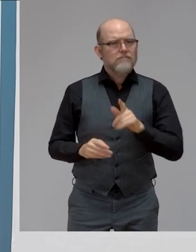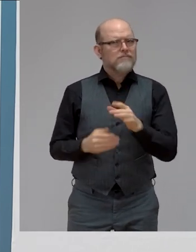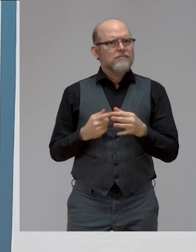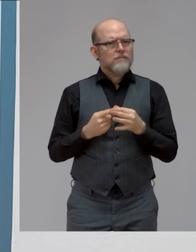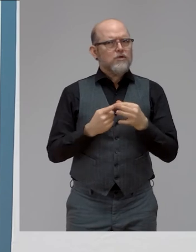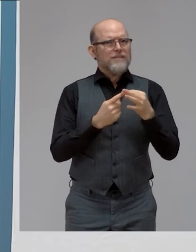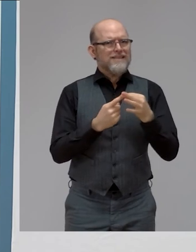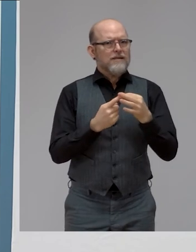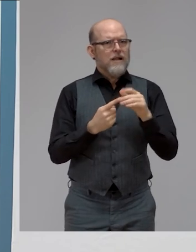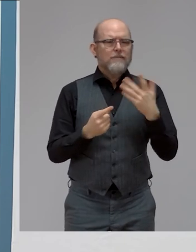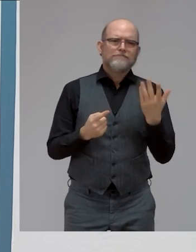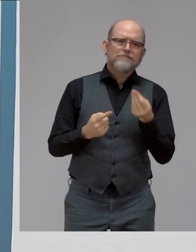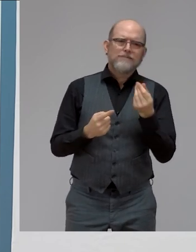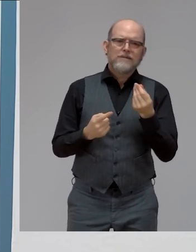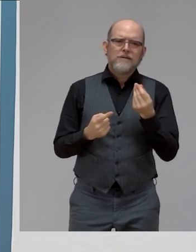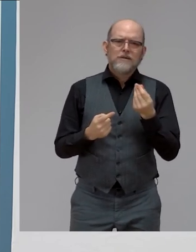installed.